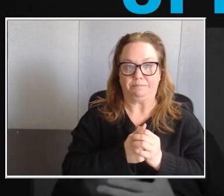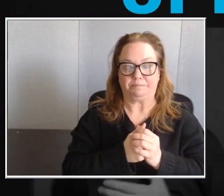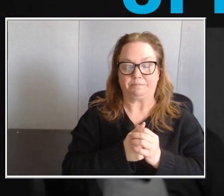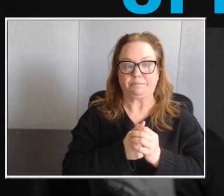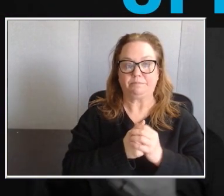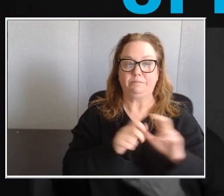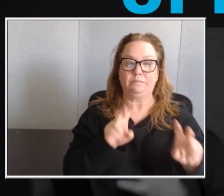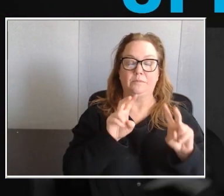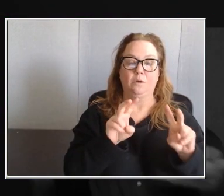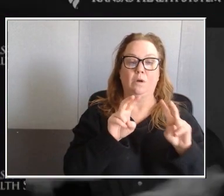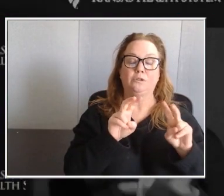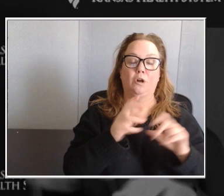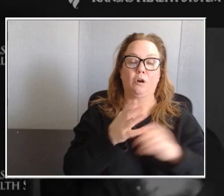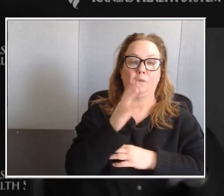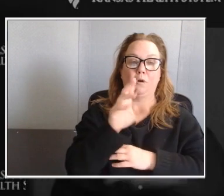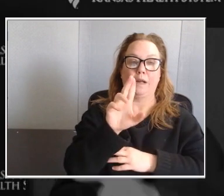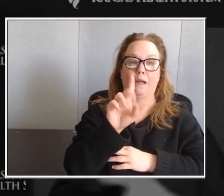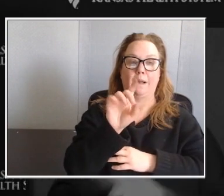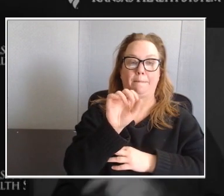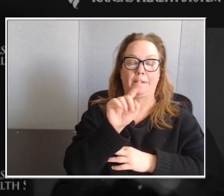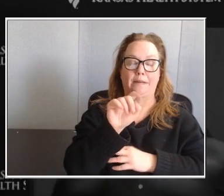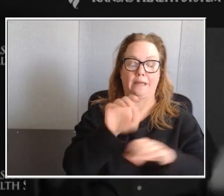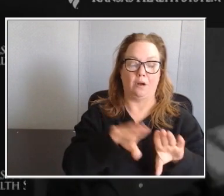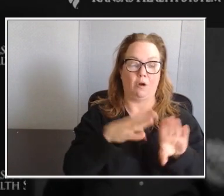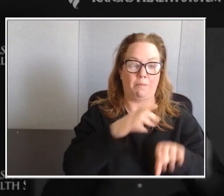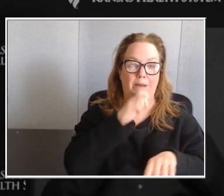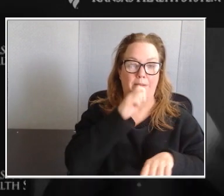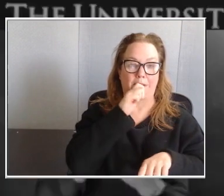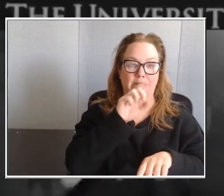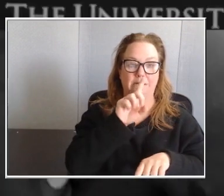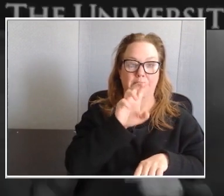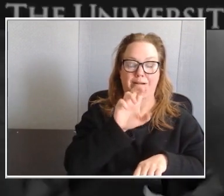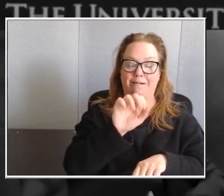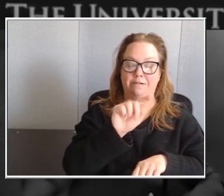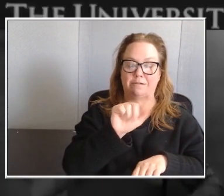Subscribe to our Morning Medical Update and Open Mics with Dr. Stites